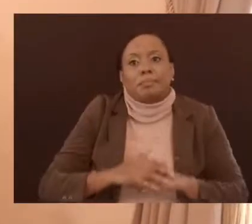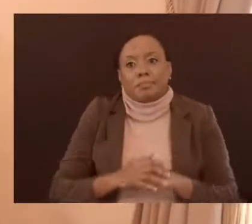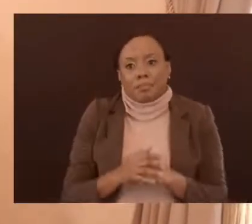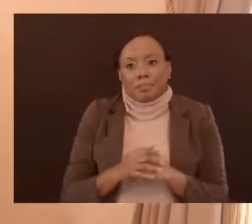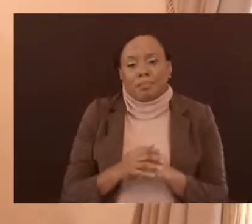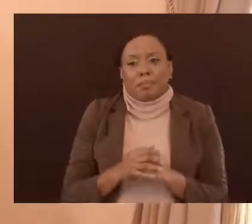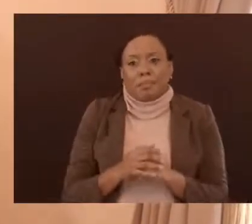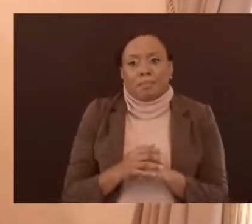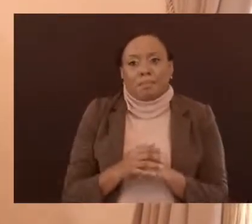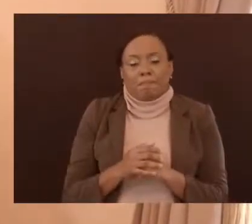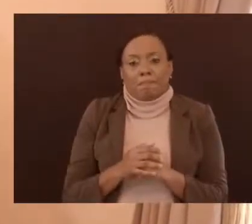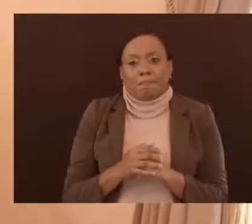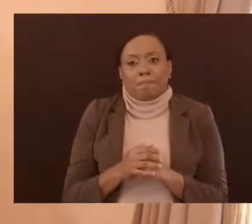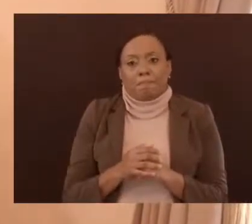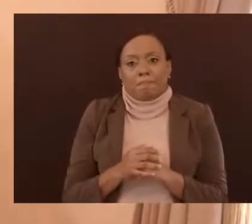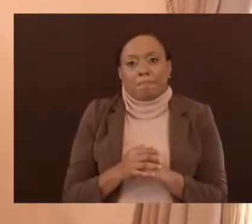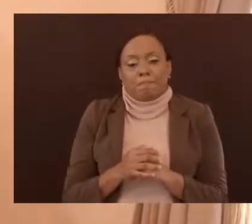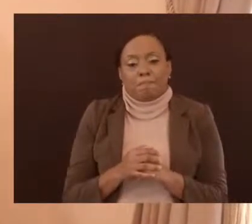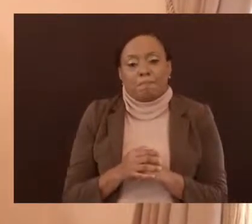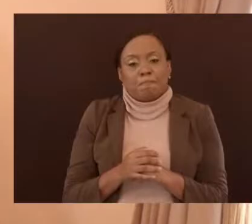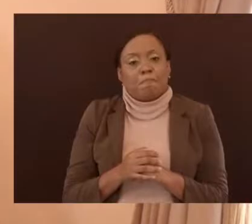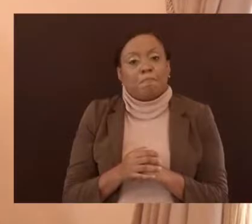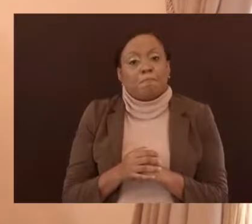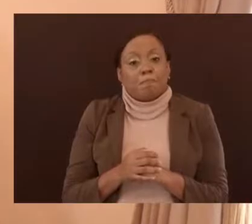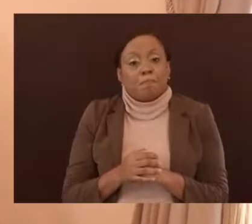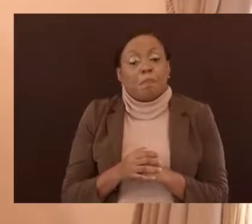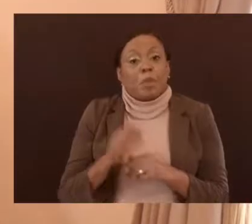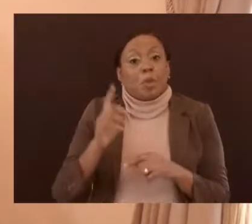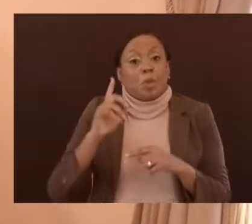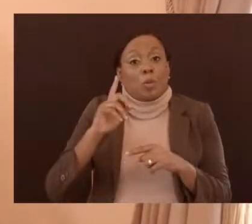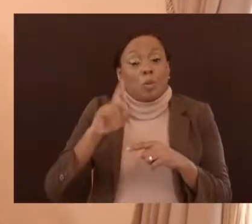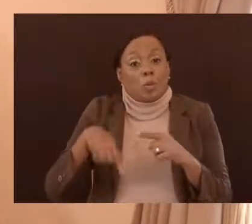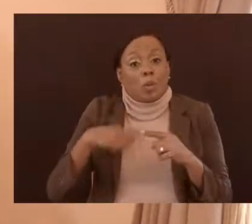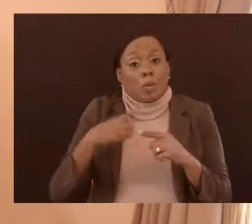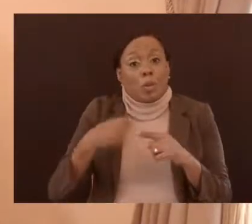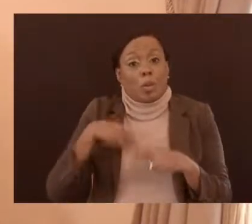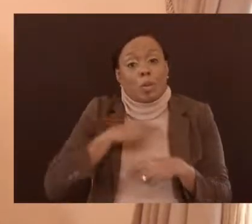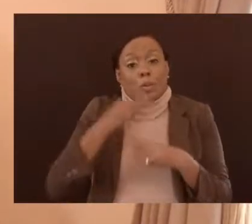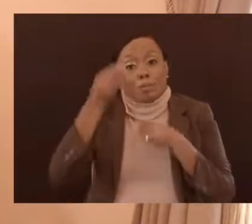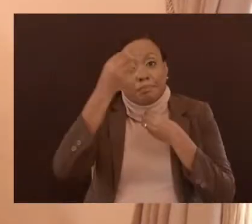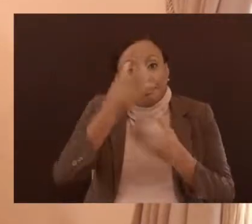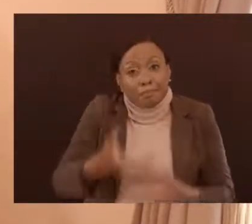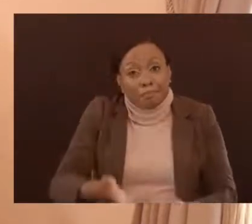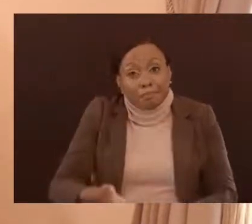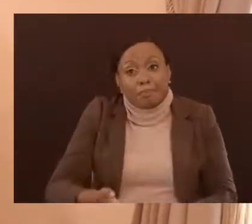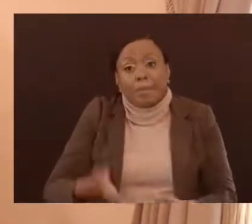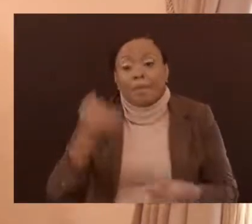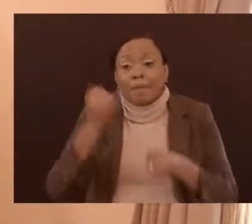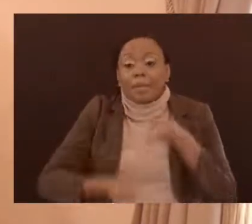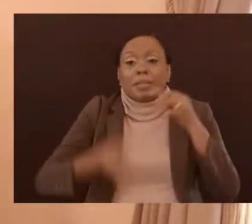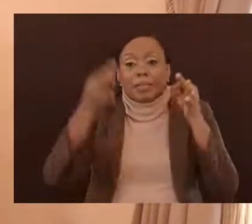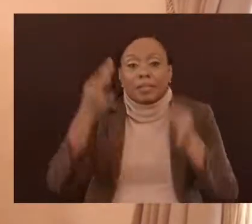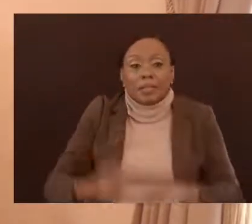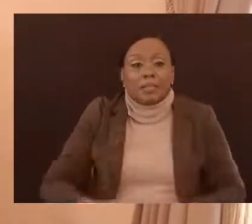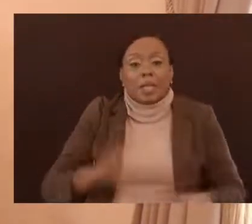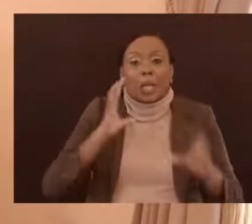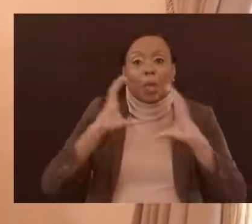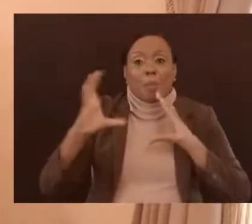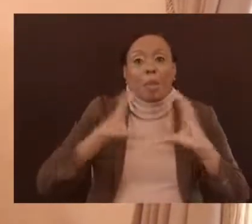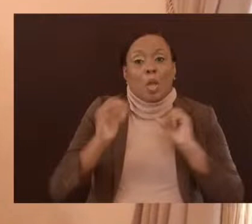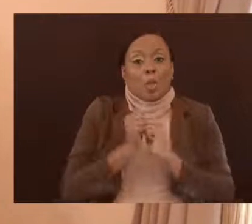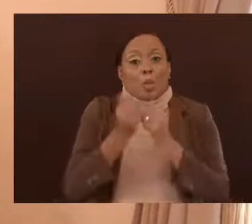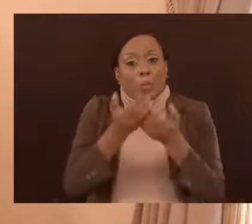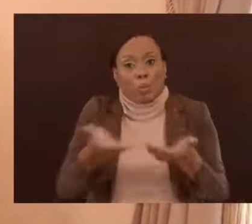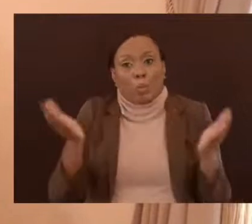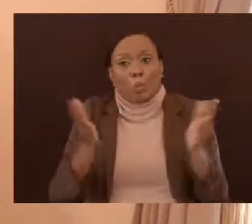then we are going to make some final decisions which we will communicate to Barbados during the course